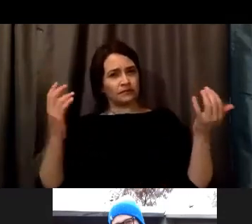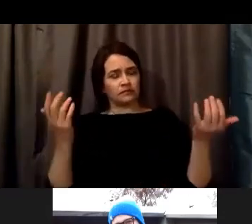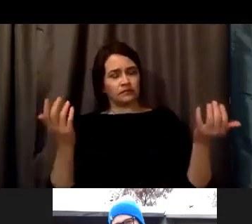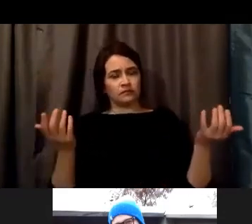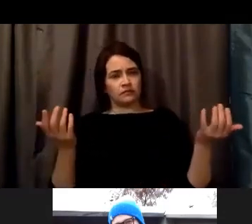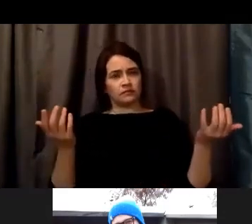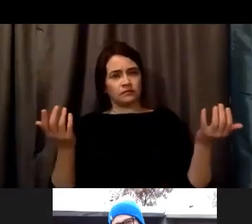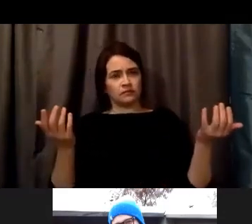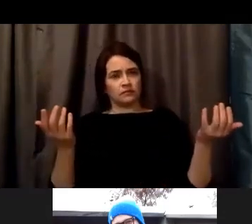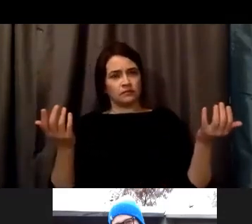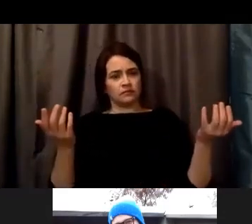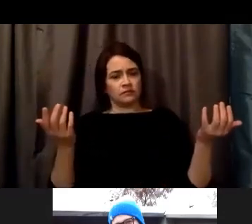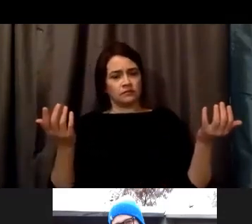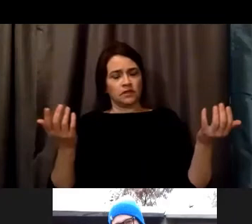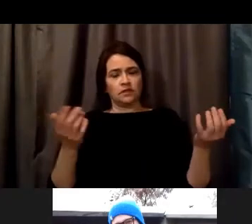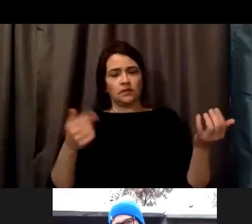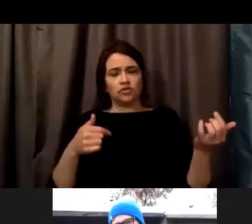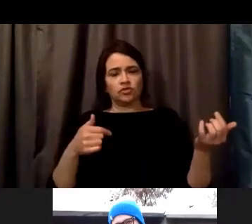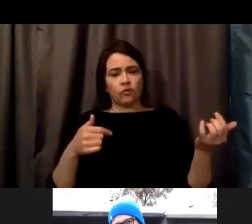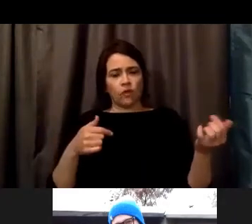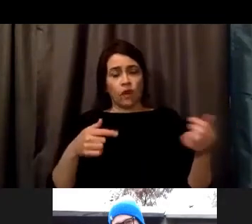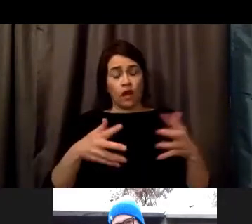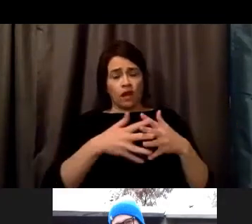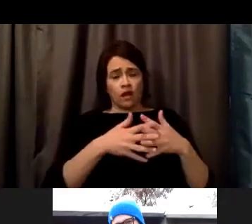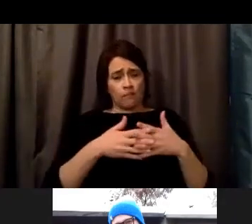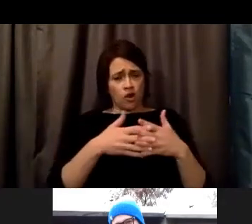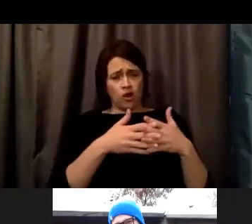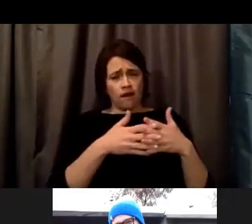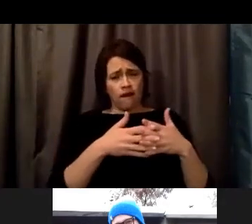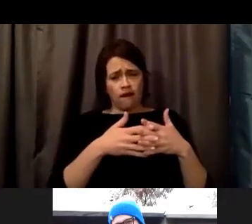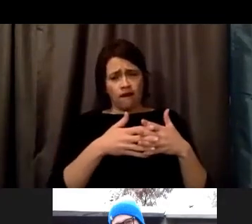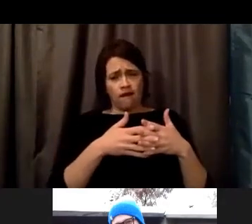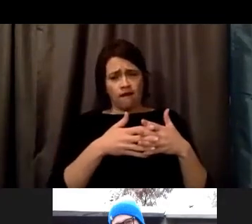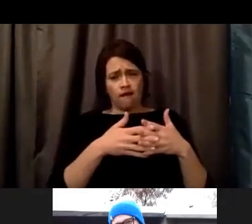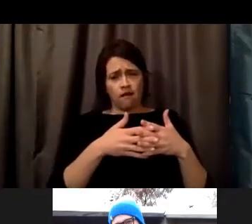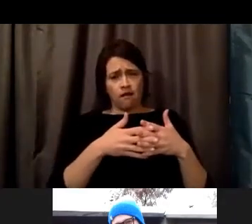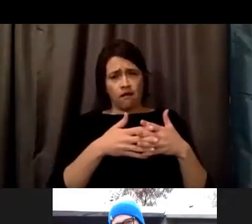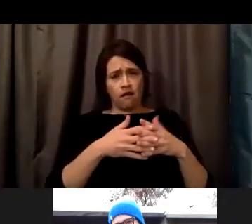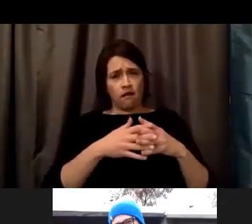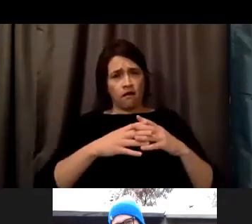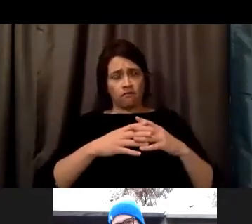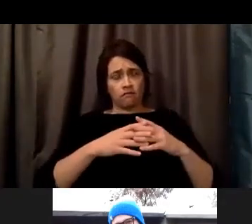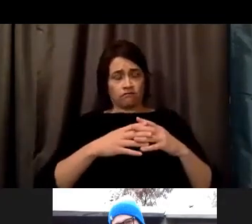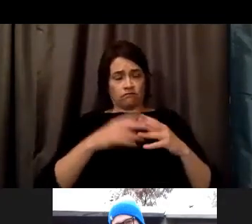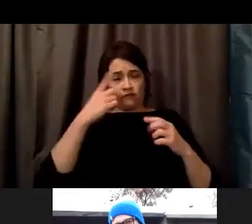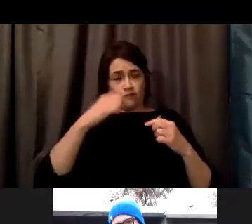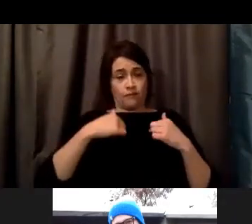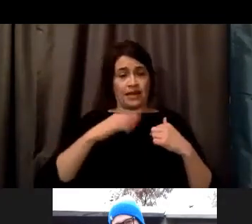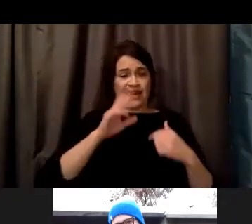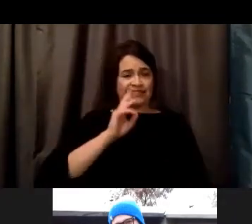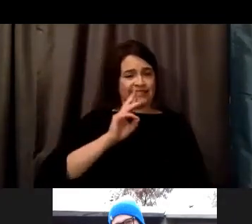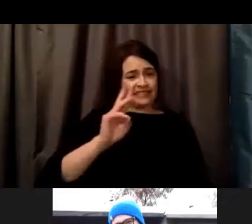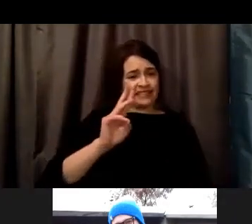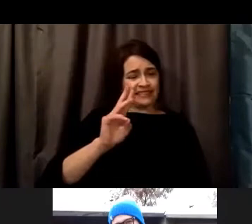with something that at that time a 6-7-year-old didn't have.